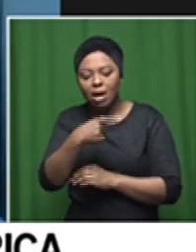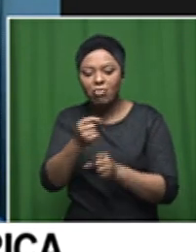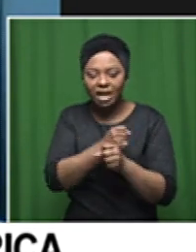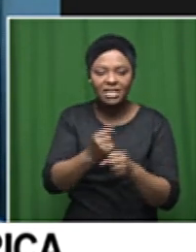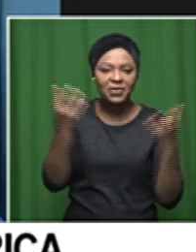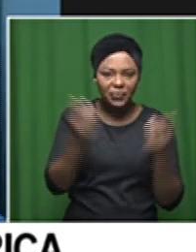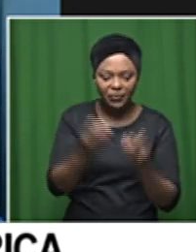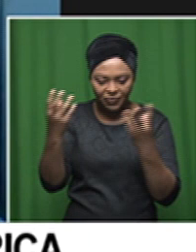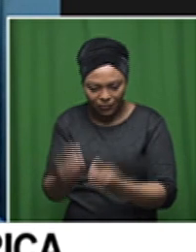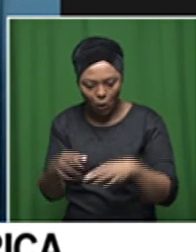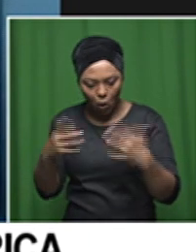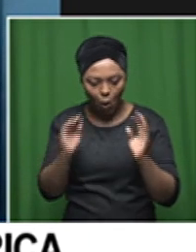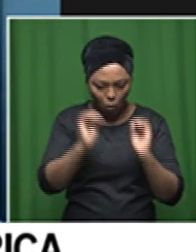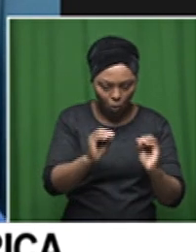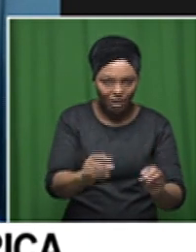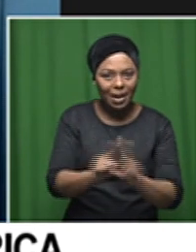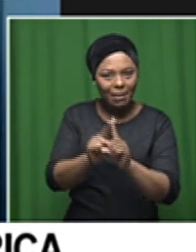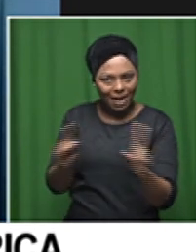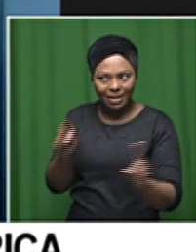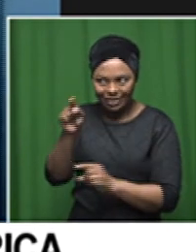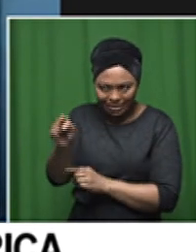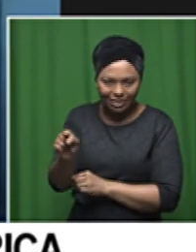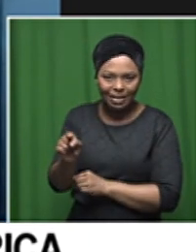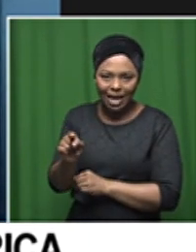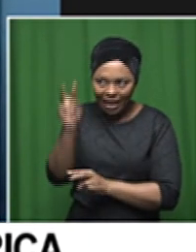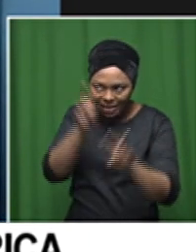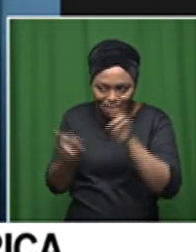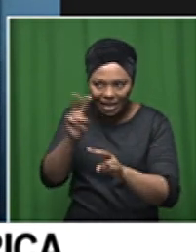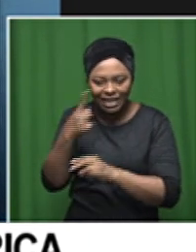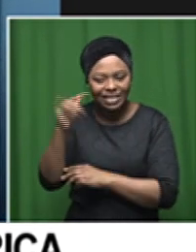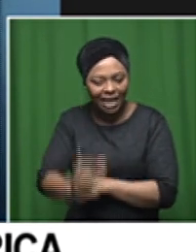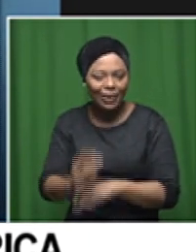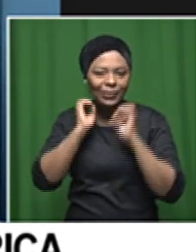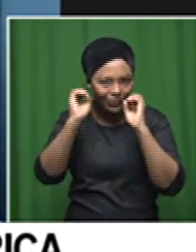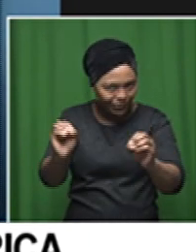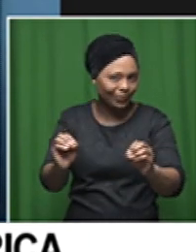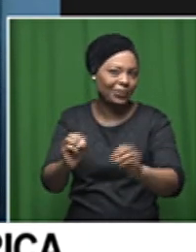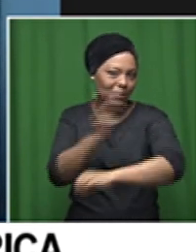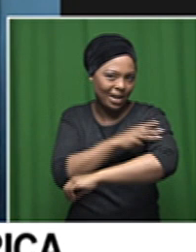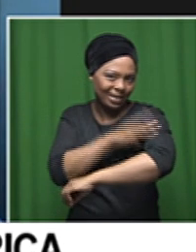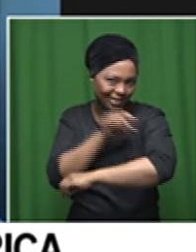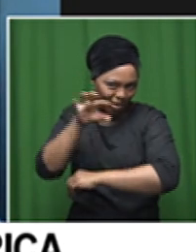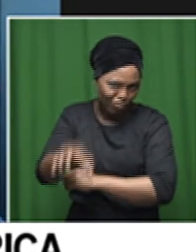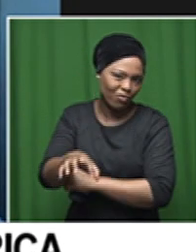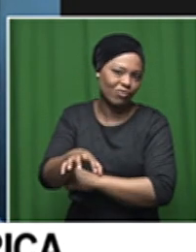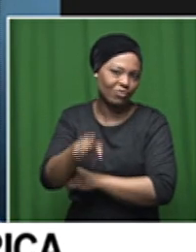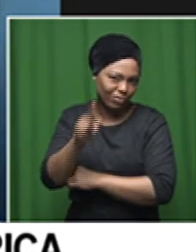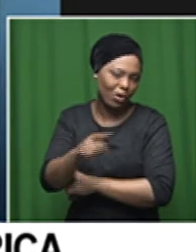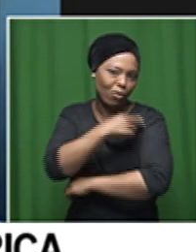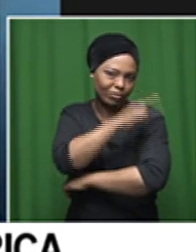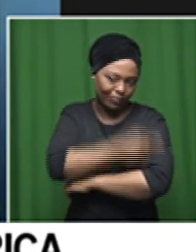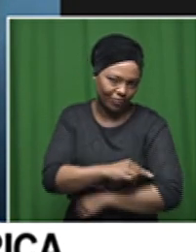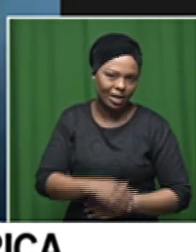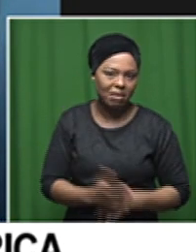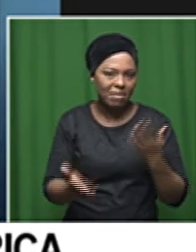facility managers do not monitor scanning. So what happens? In Clinic A, they would have received